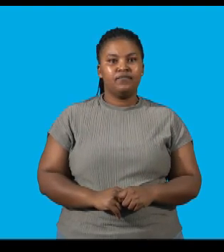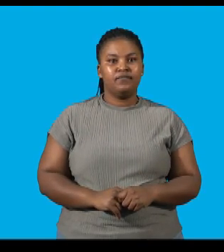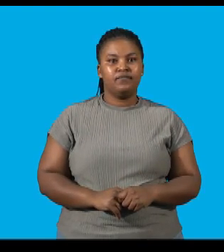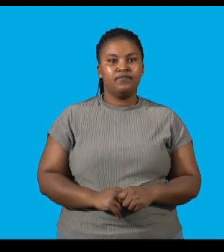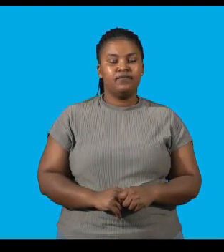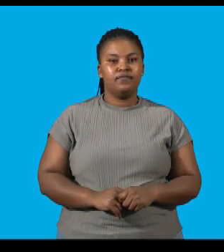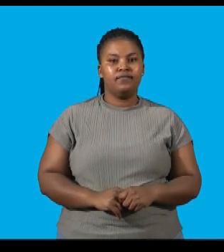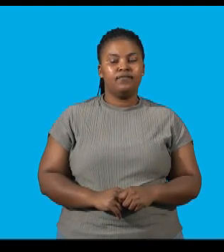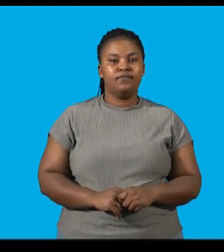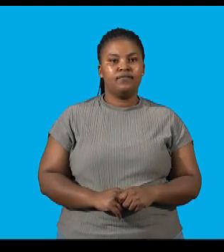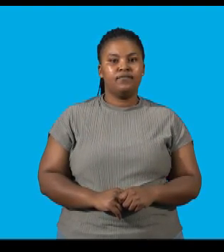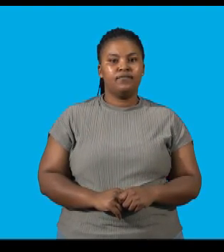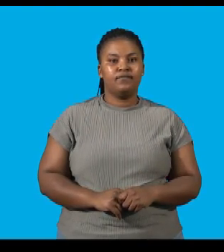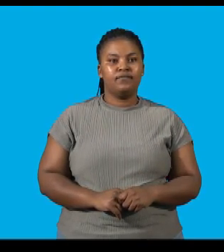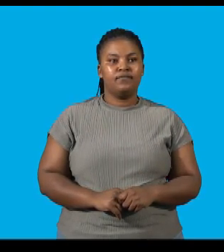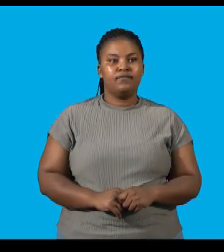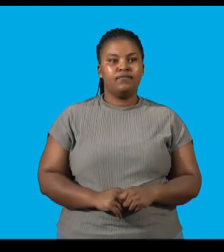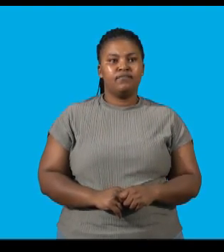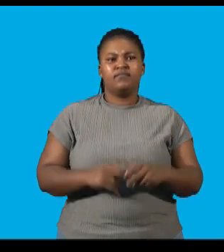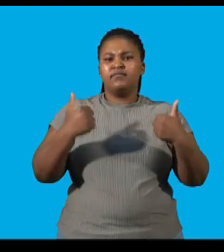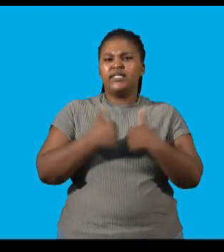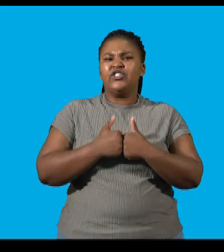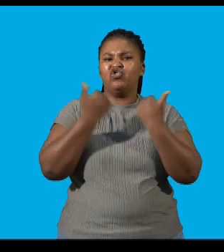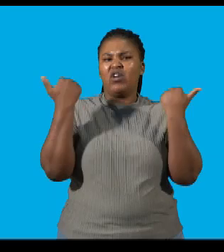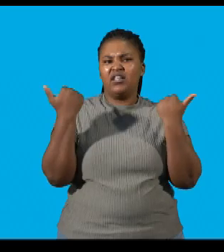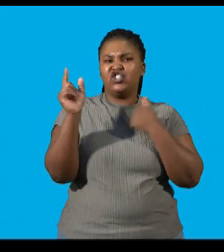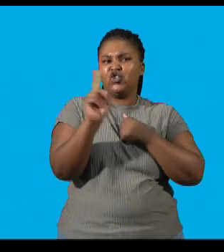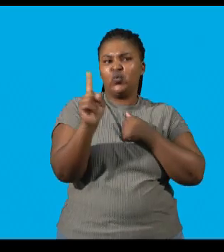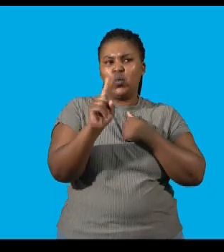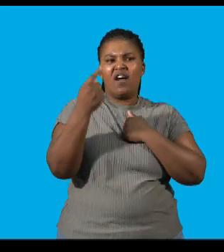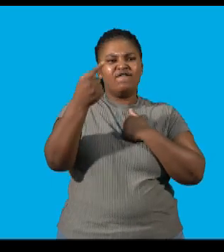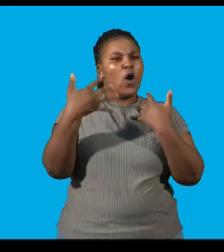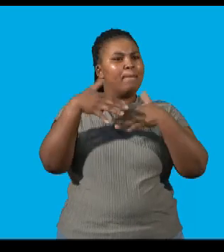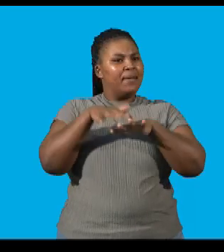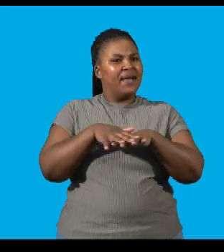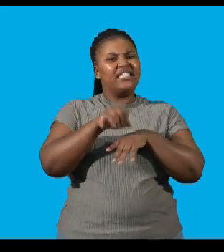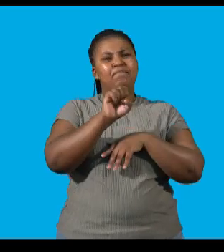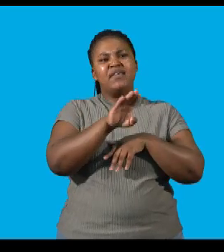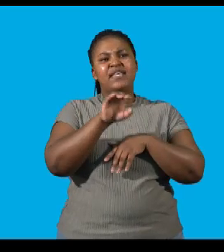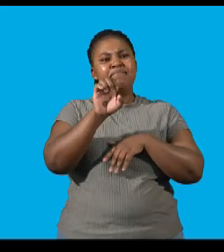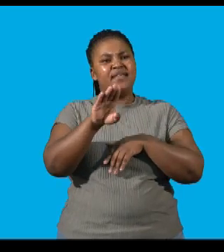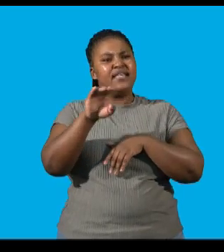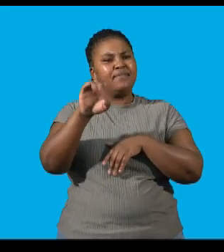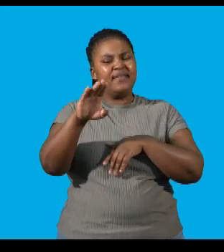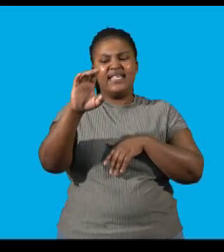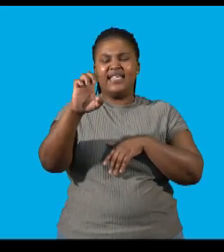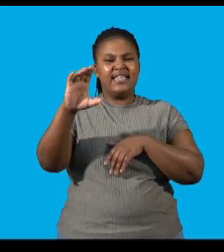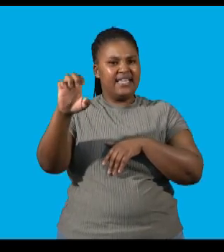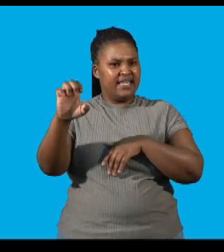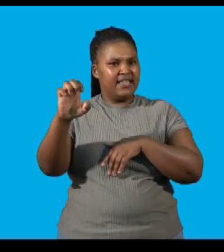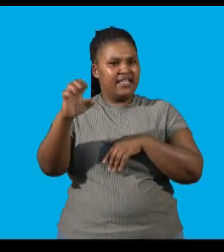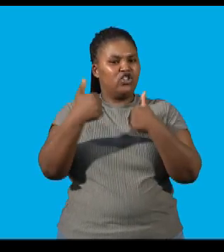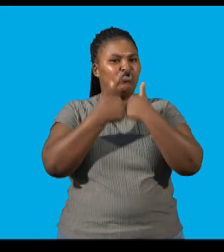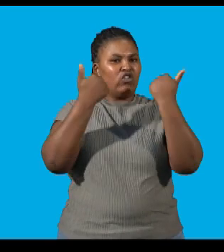Number 5, what are the challenges in implementing broad-based Black